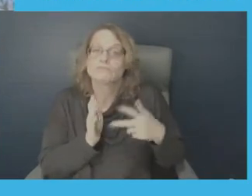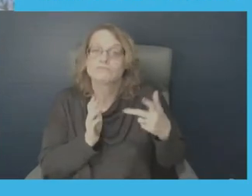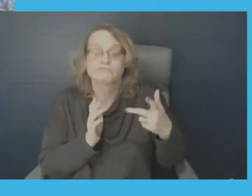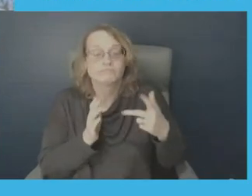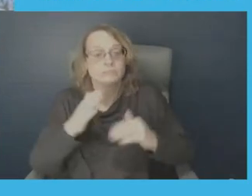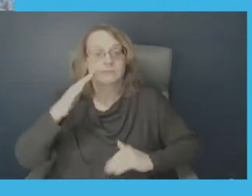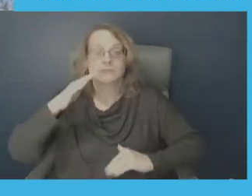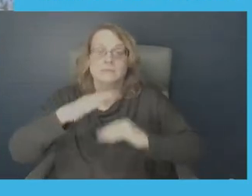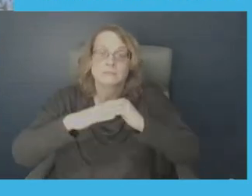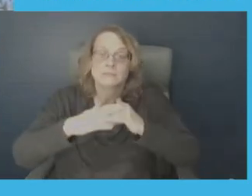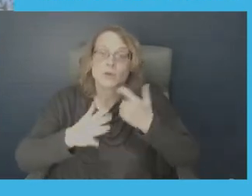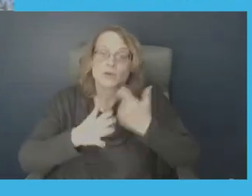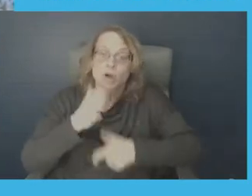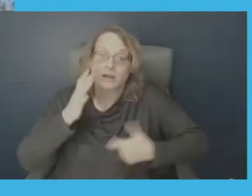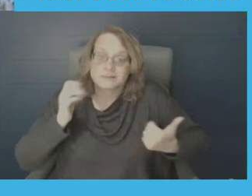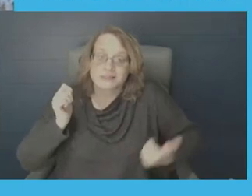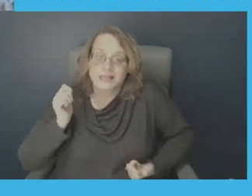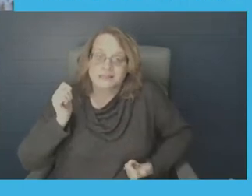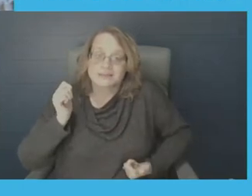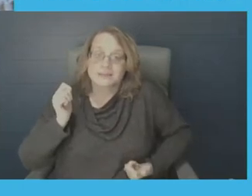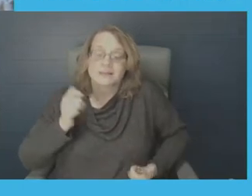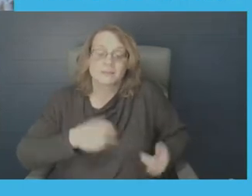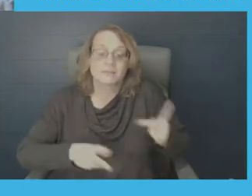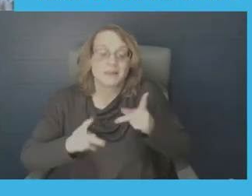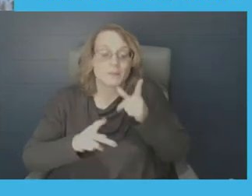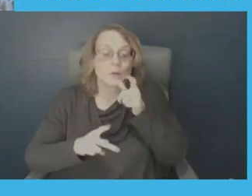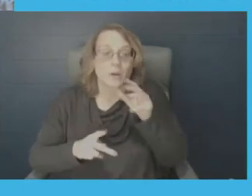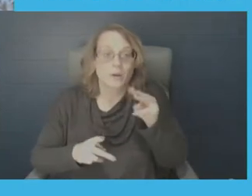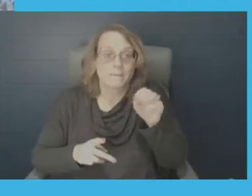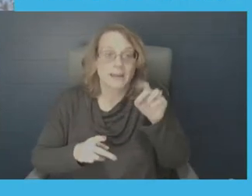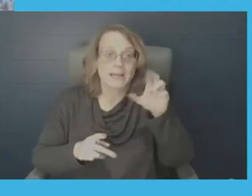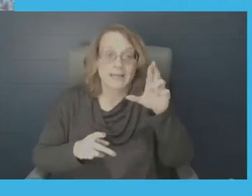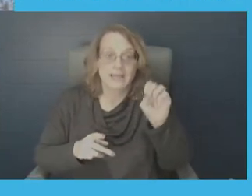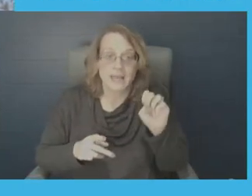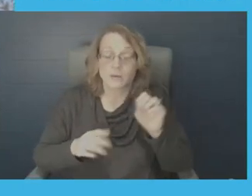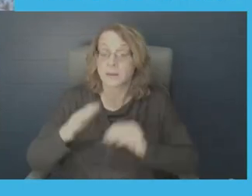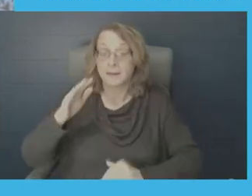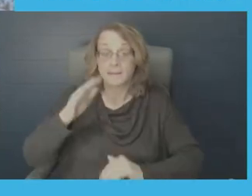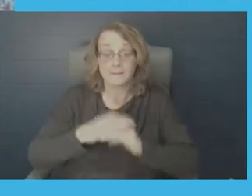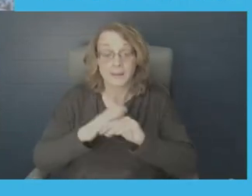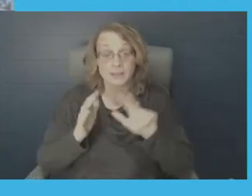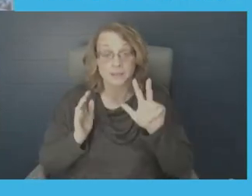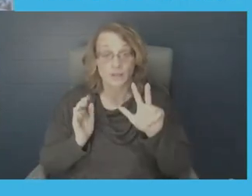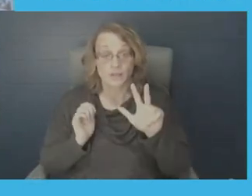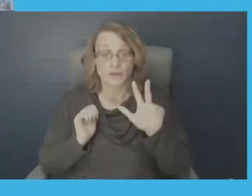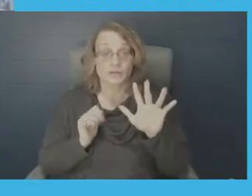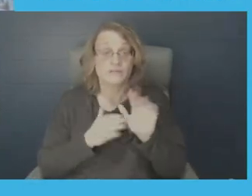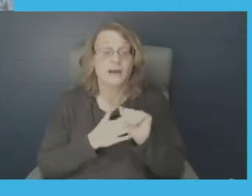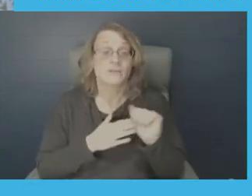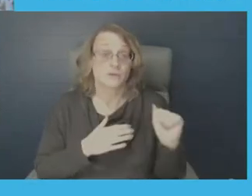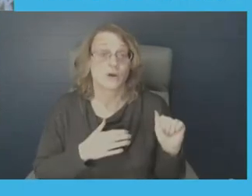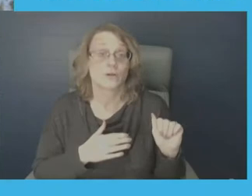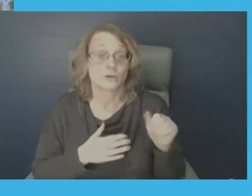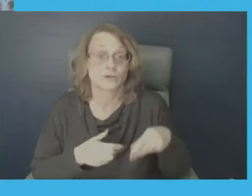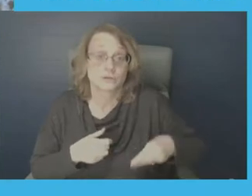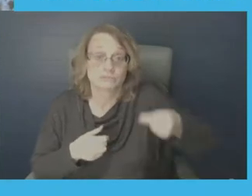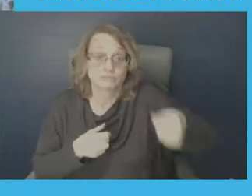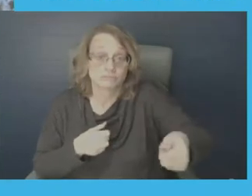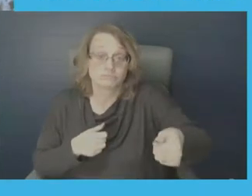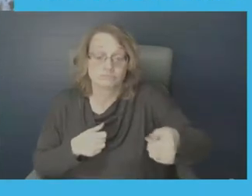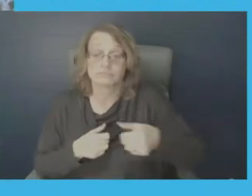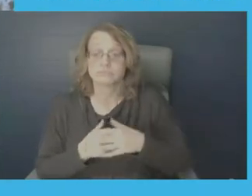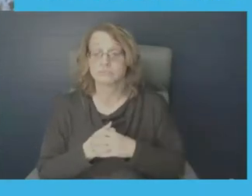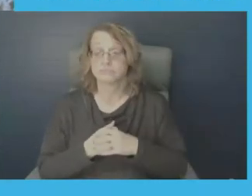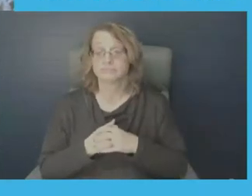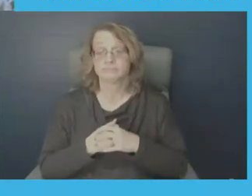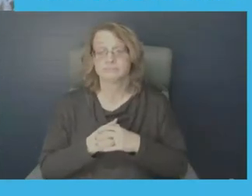I wrote the provision to cap the cost of insulin for folks on Medicare to no more